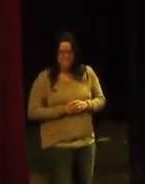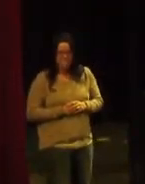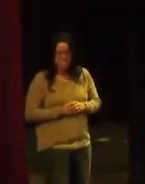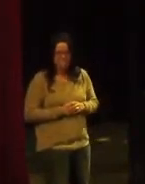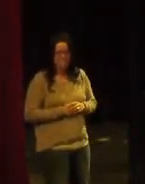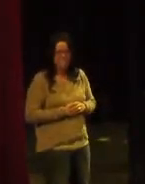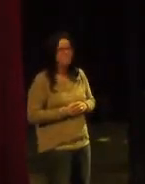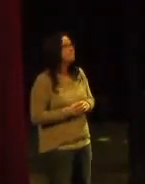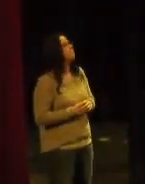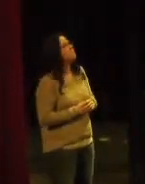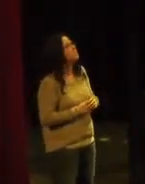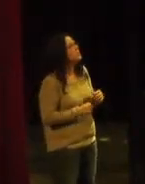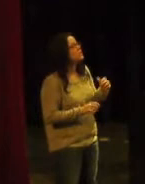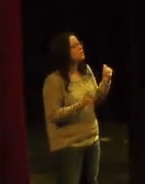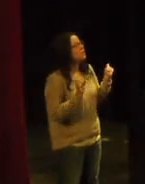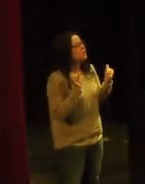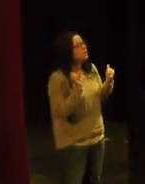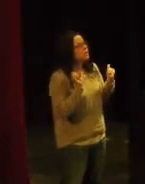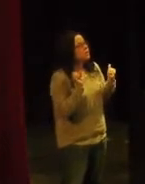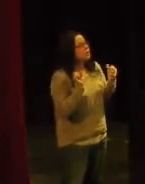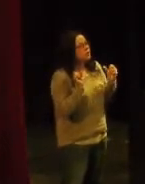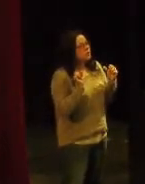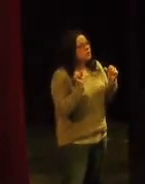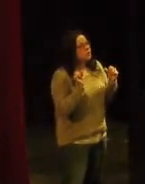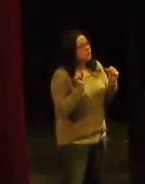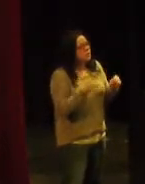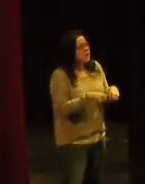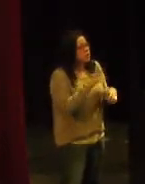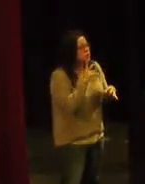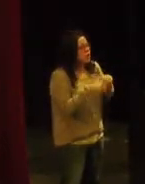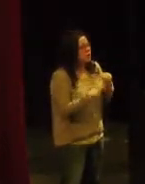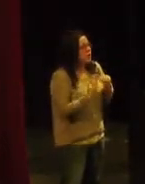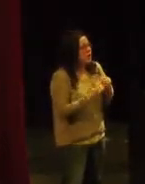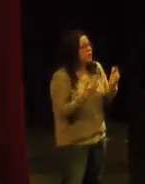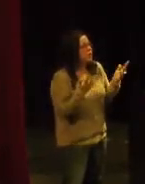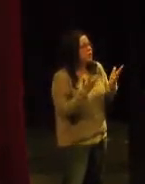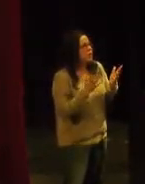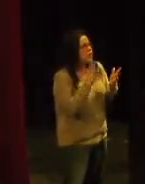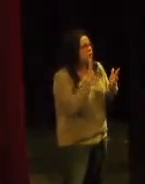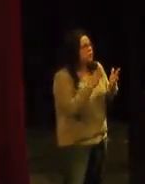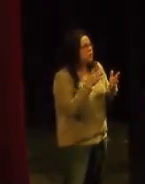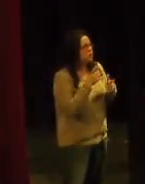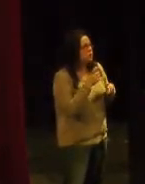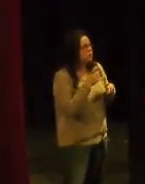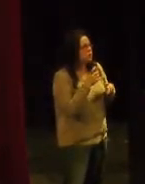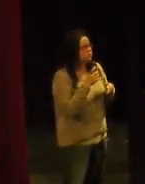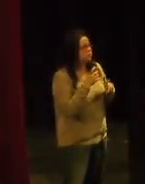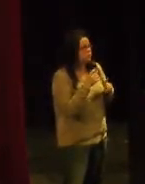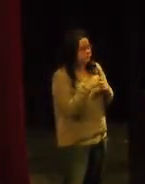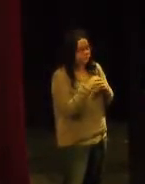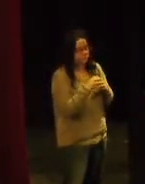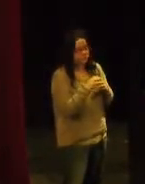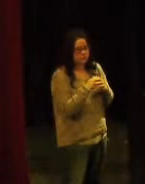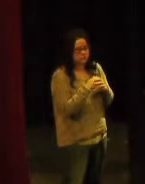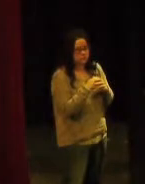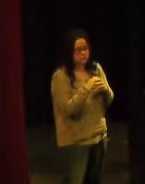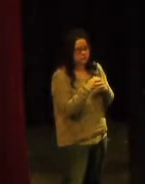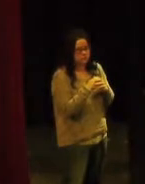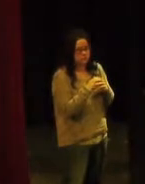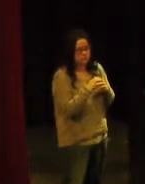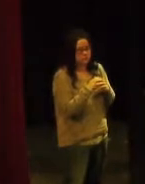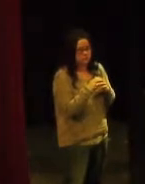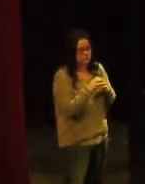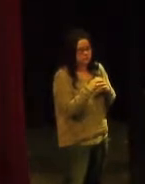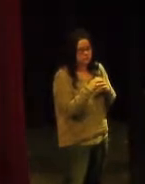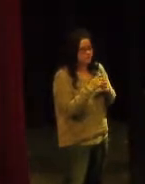Reuben, can you just talk about what it would cost us economically if we did